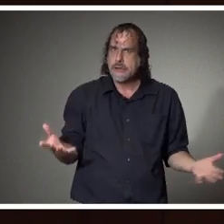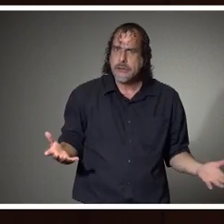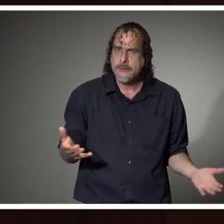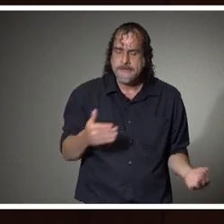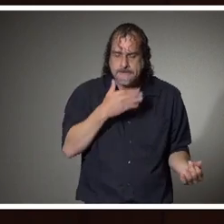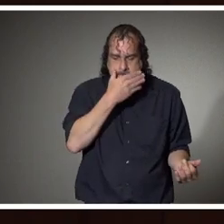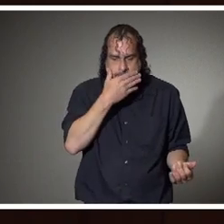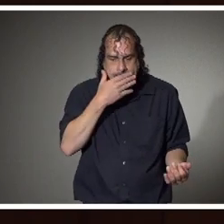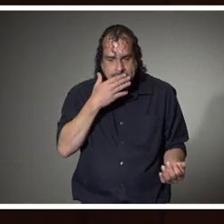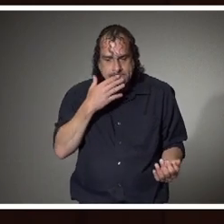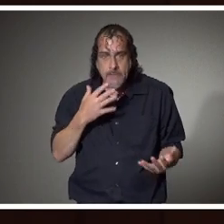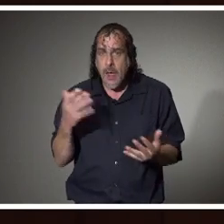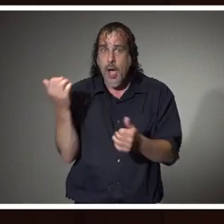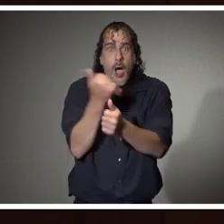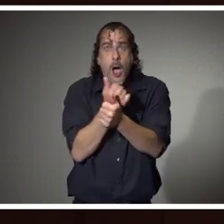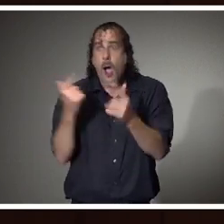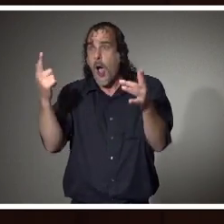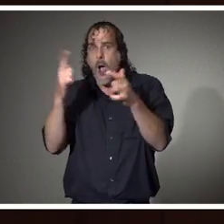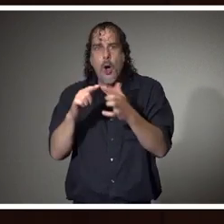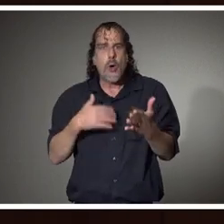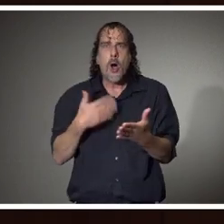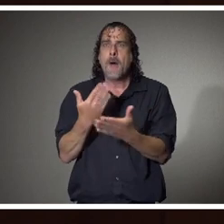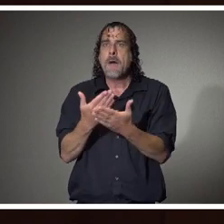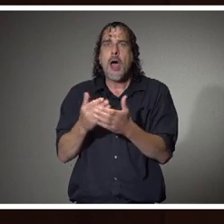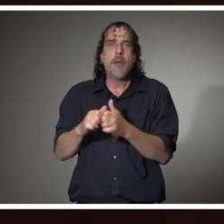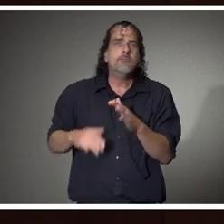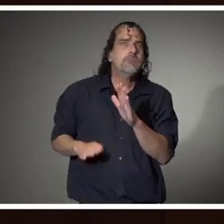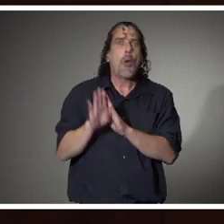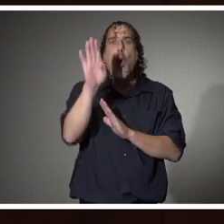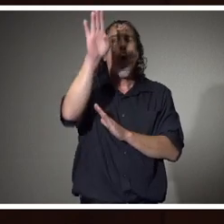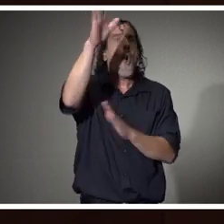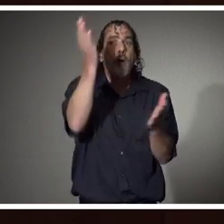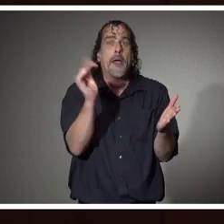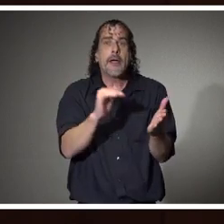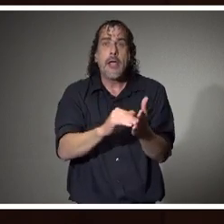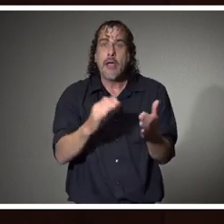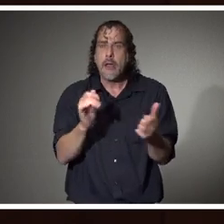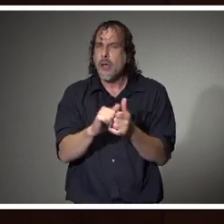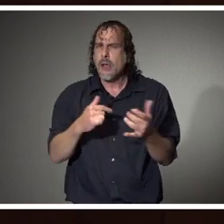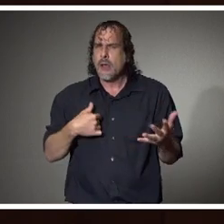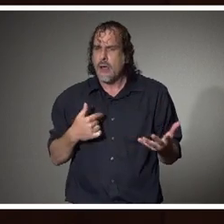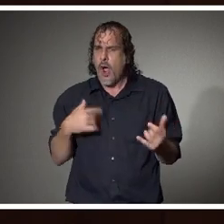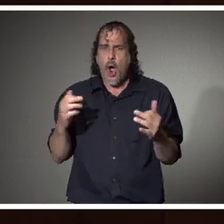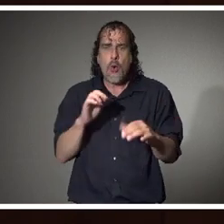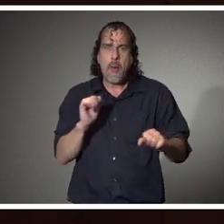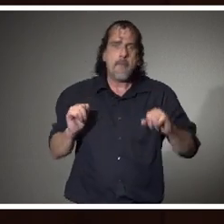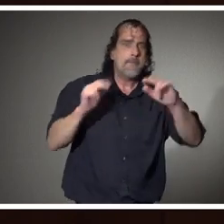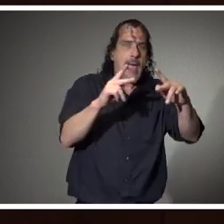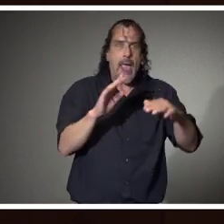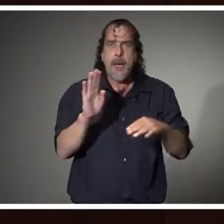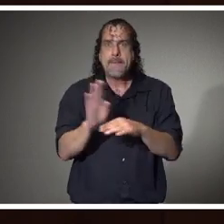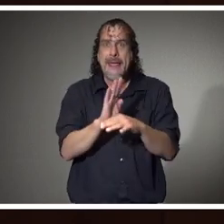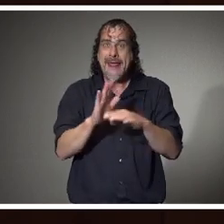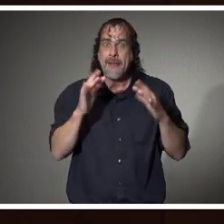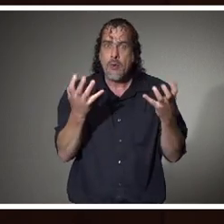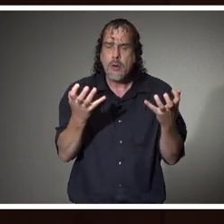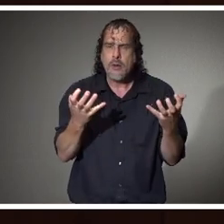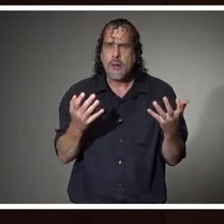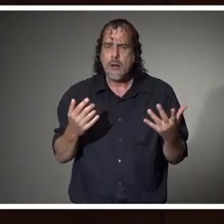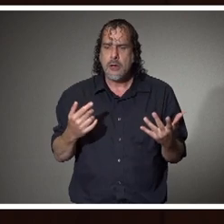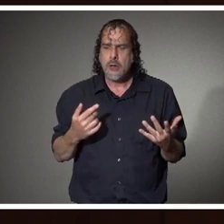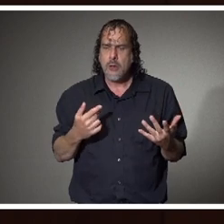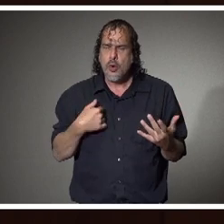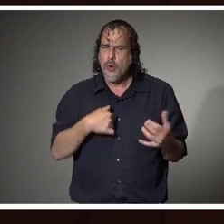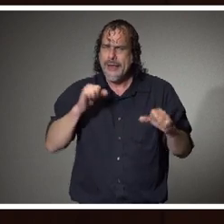Everybody wants the economy to start back. Everybody wants to get back to business as usual. But we can do this